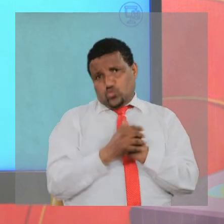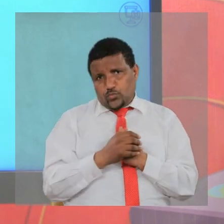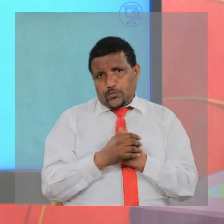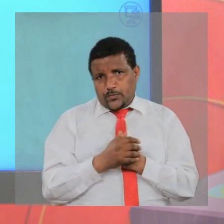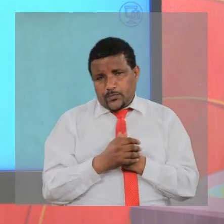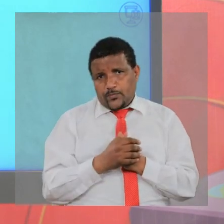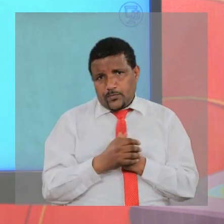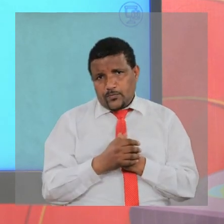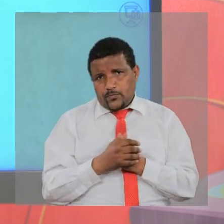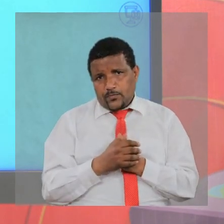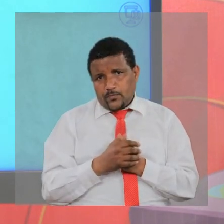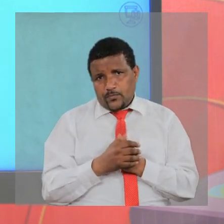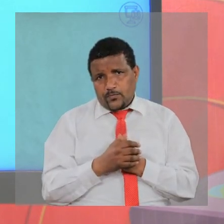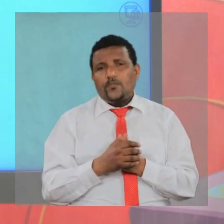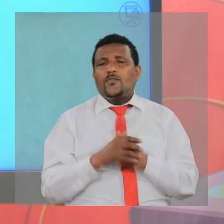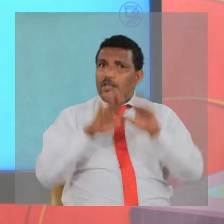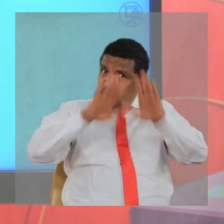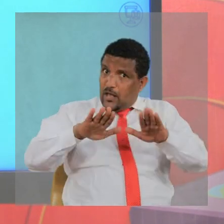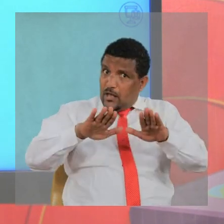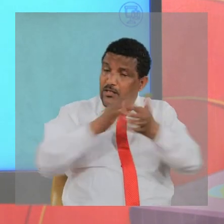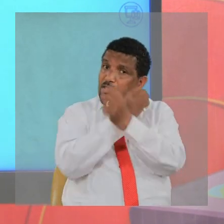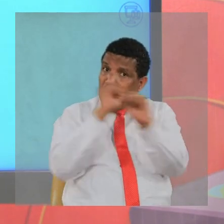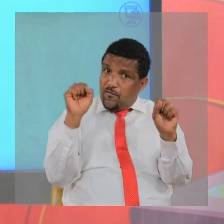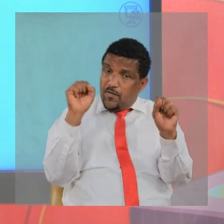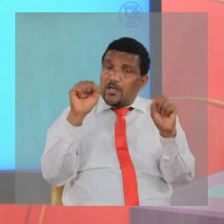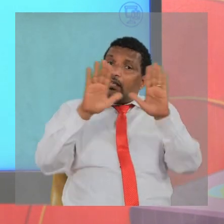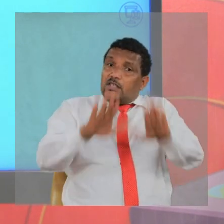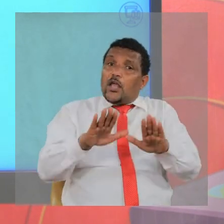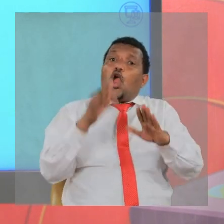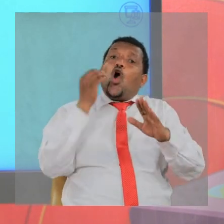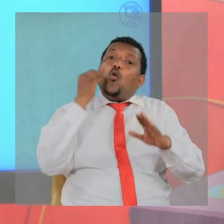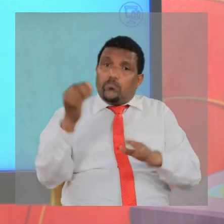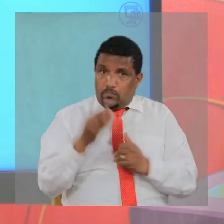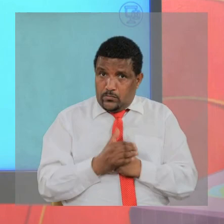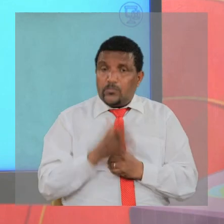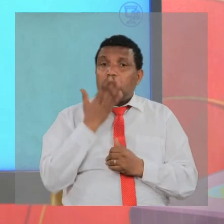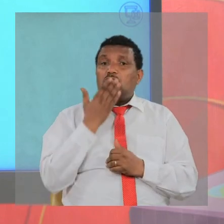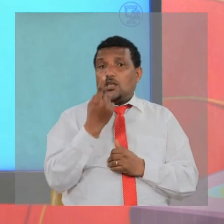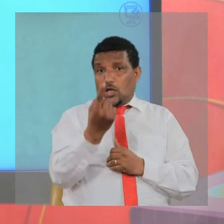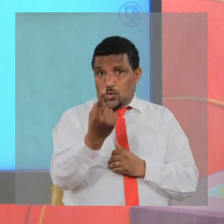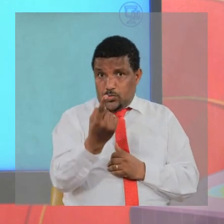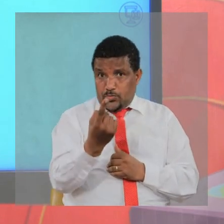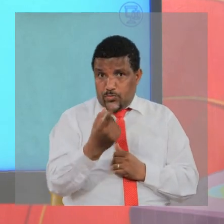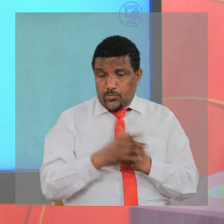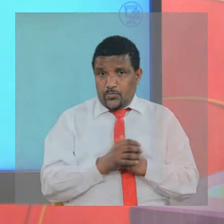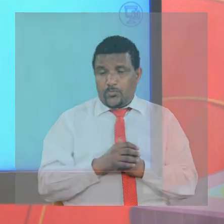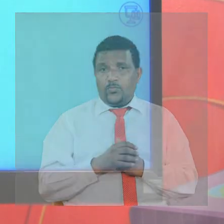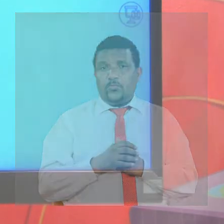Stay safe, stay home. Thank you.